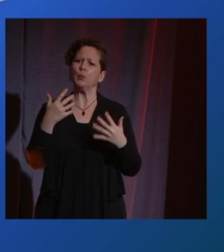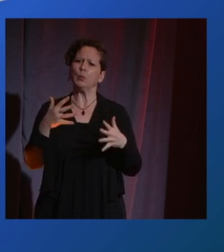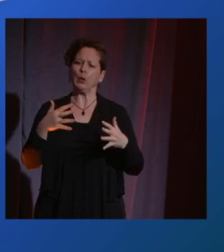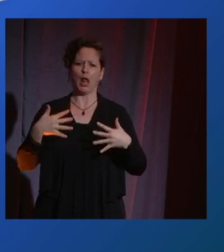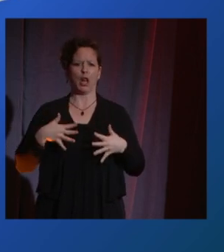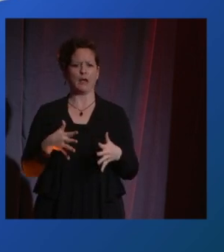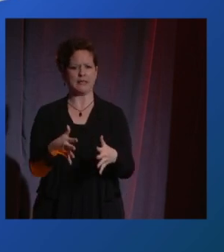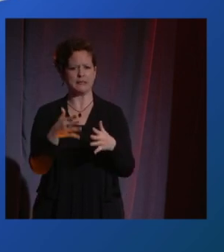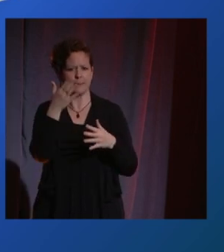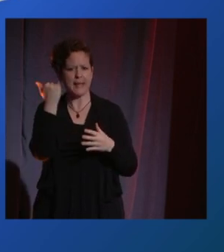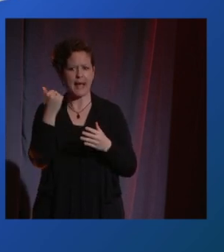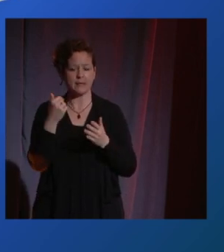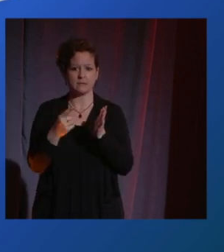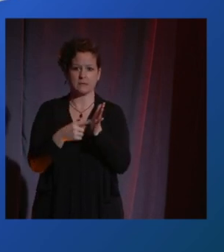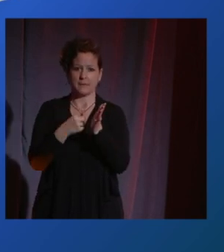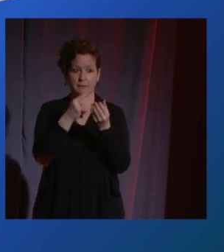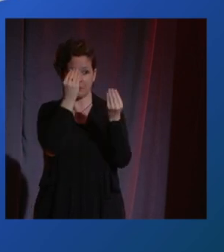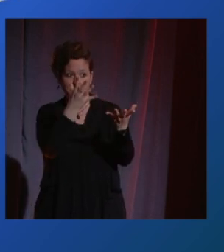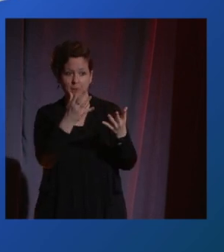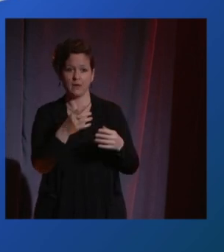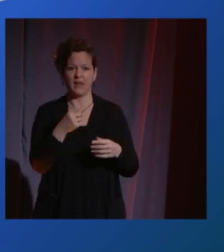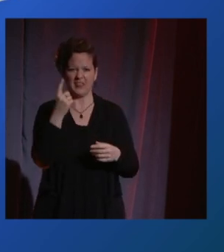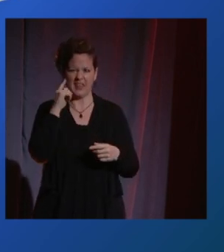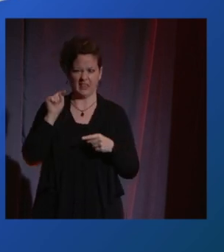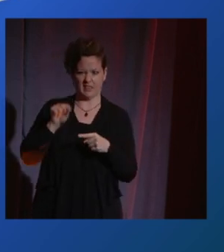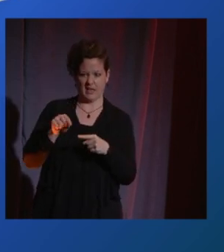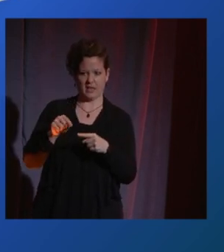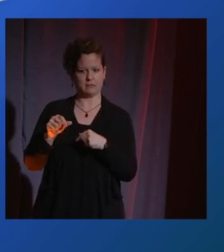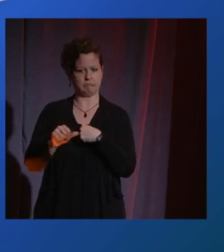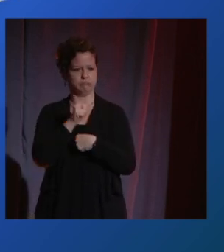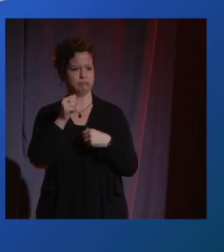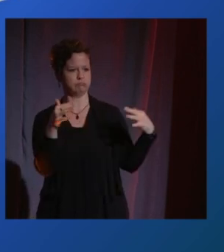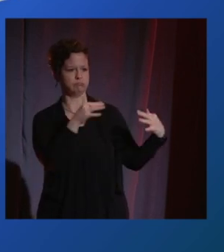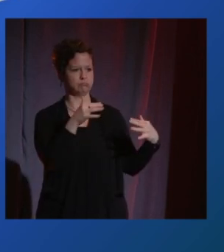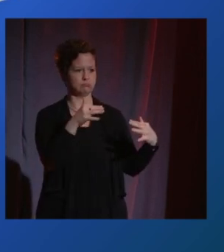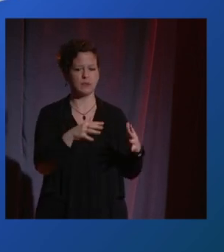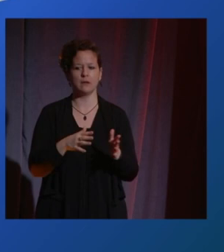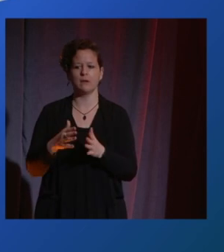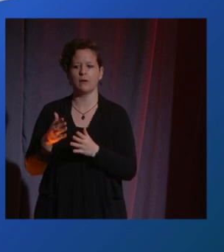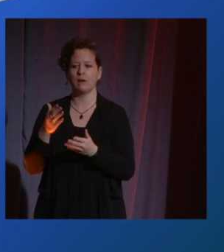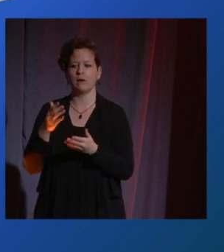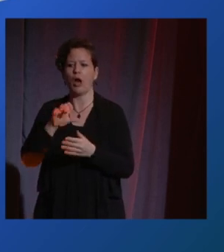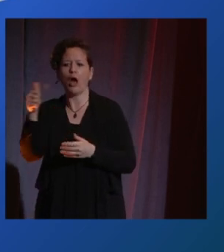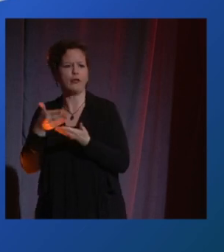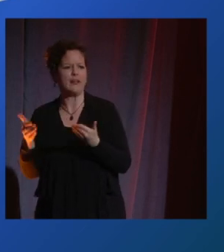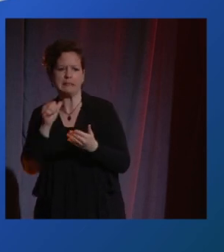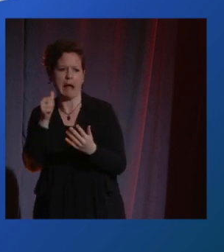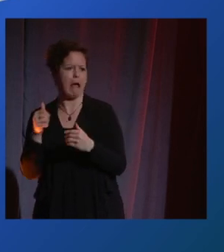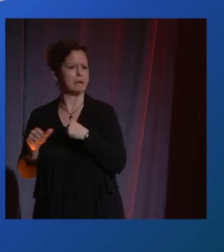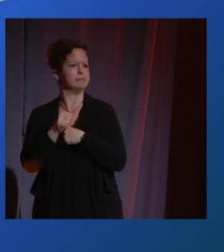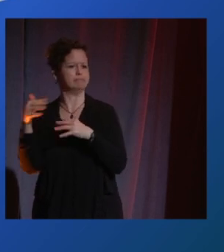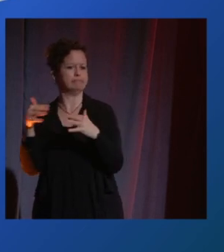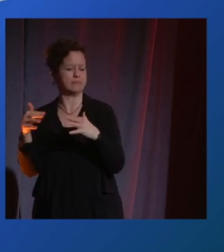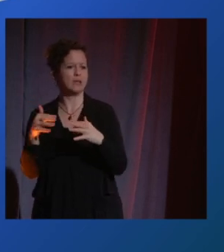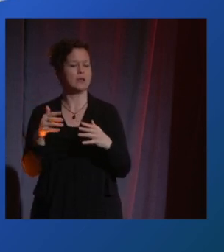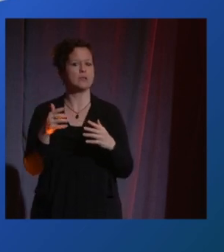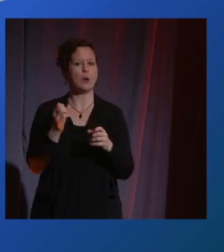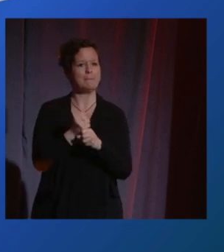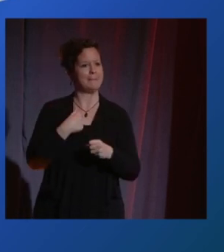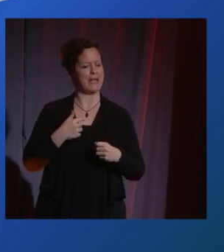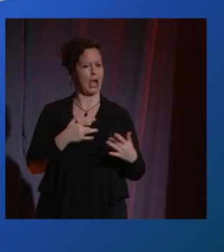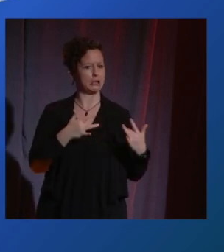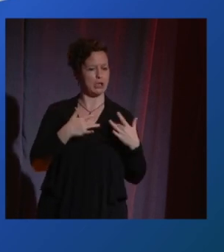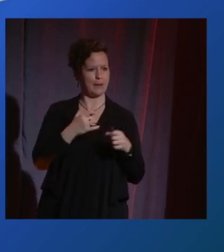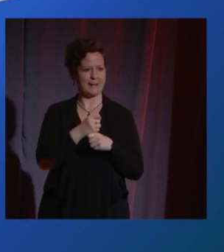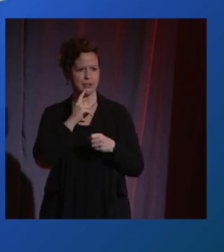otherwise in execution but I wanted to ensure that we had it right in terms of the distinction the positive identification of what was